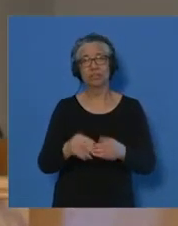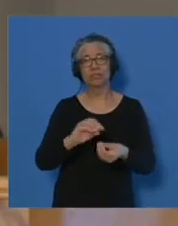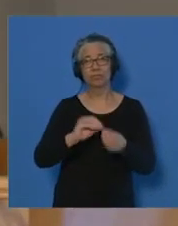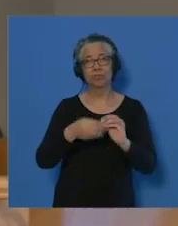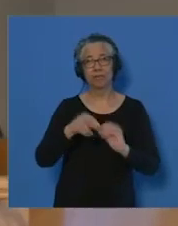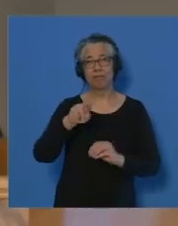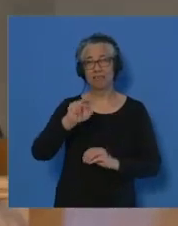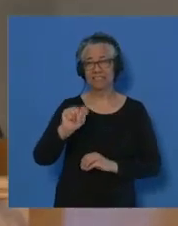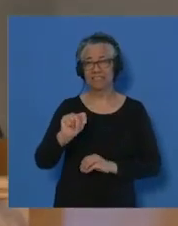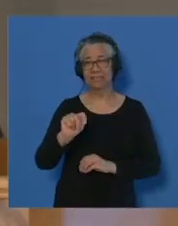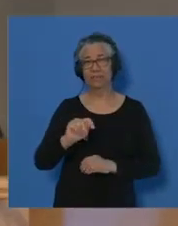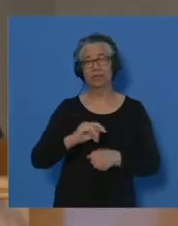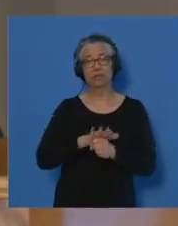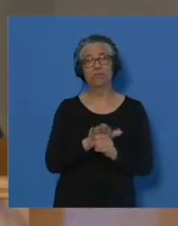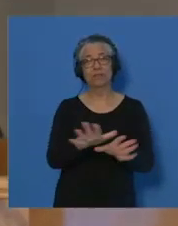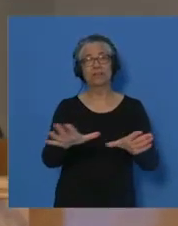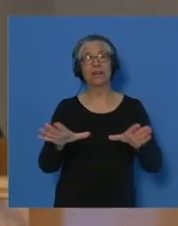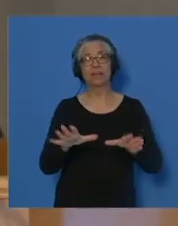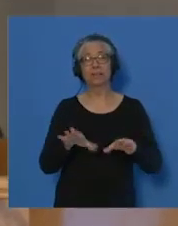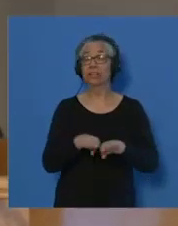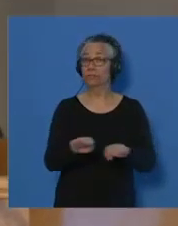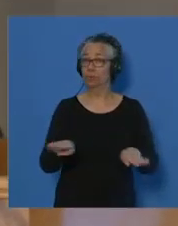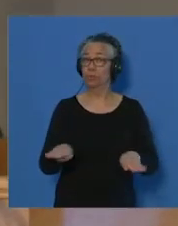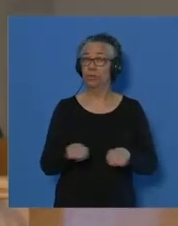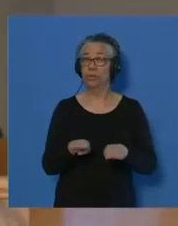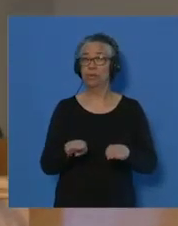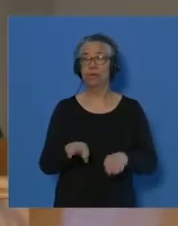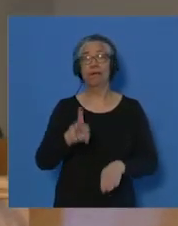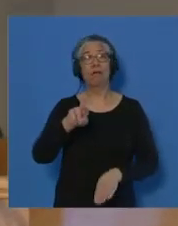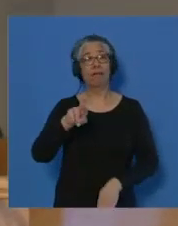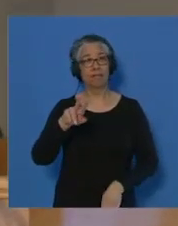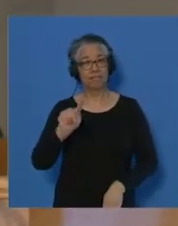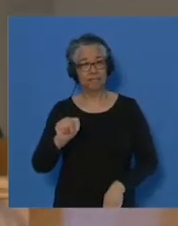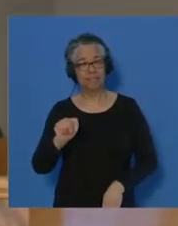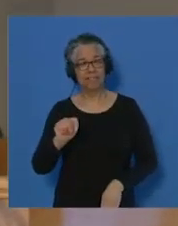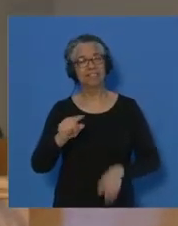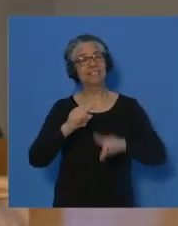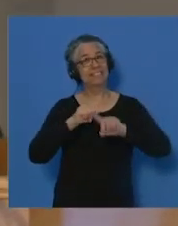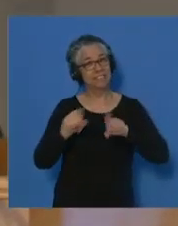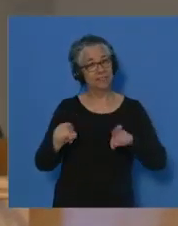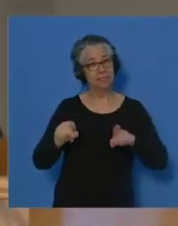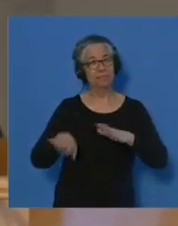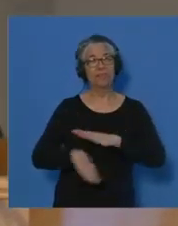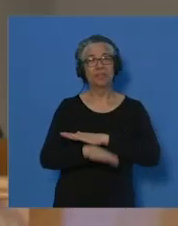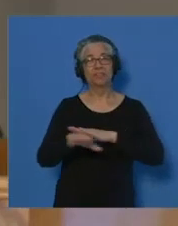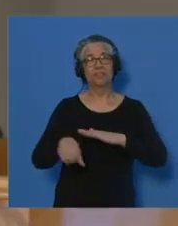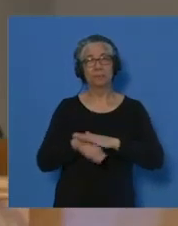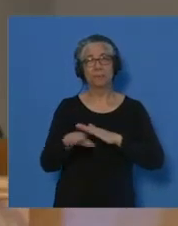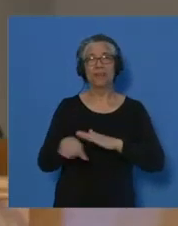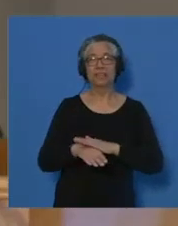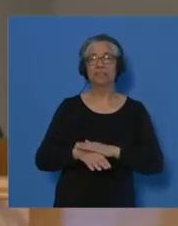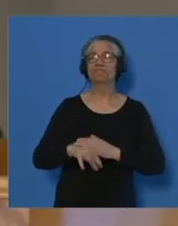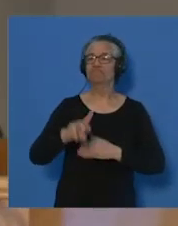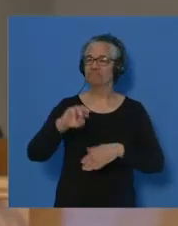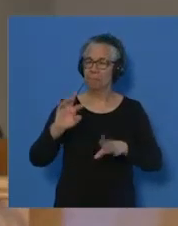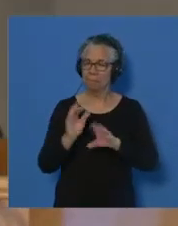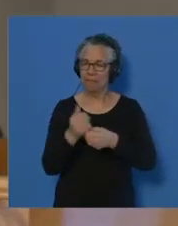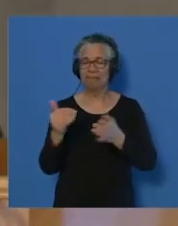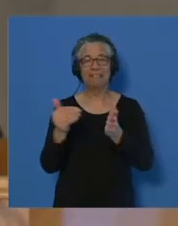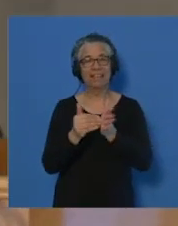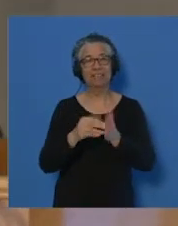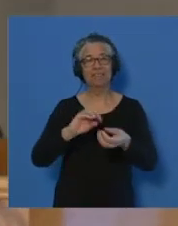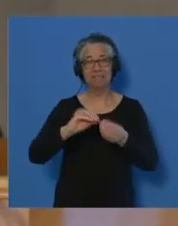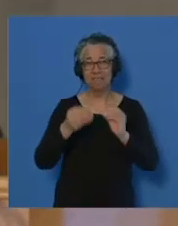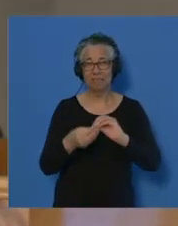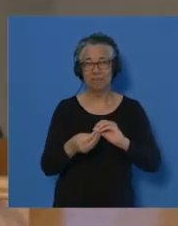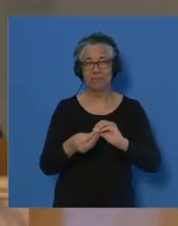the COVID-19 for Bermuda. The RT is different from the basic reproduction number. The basic